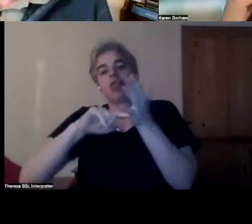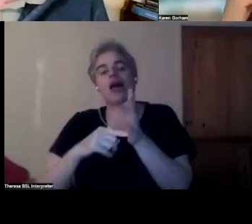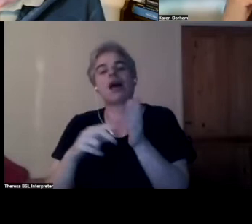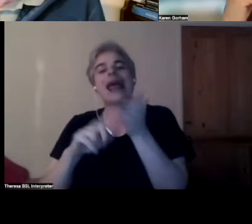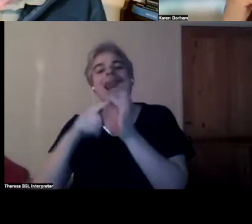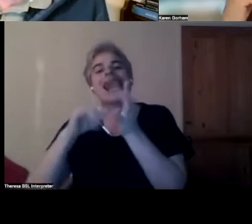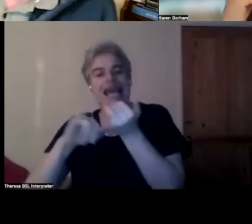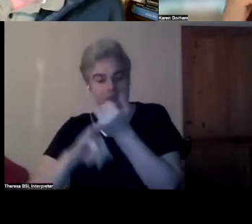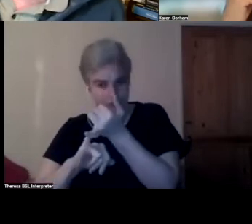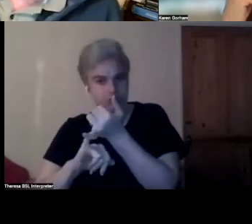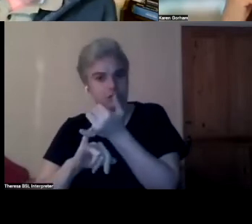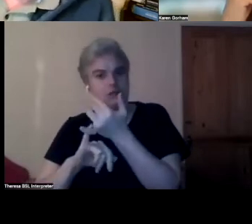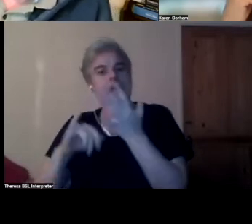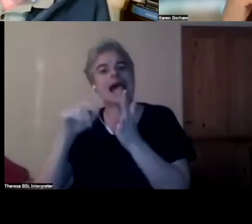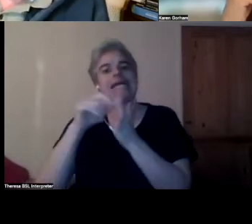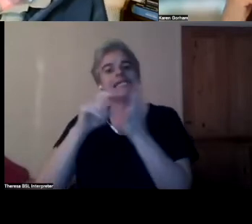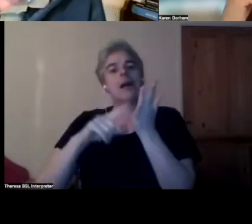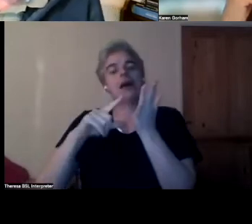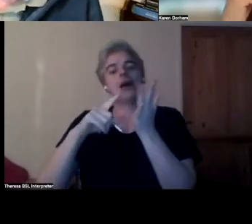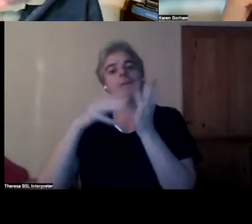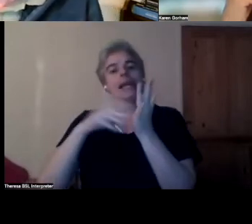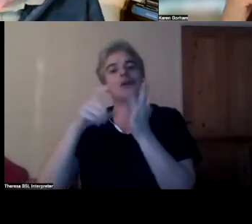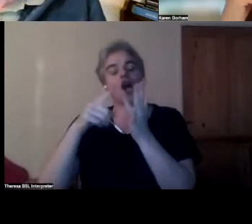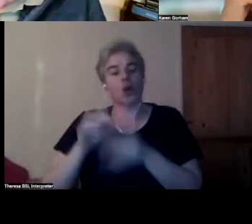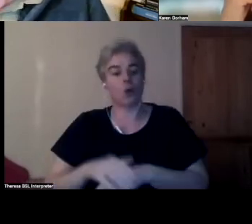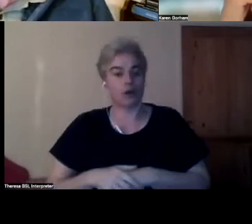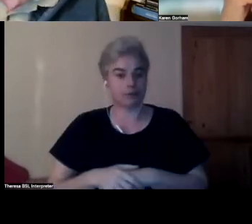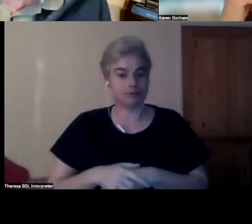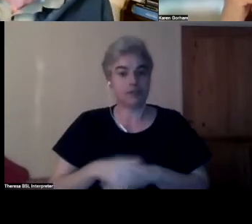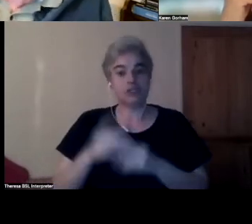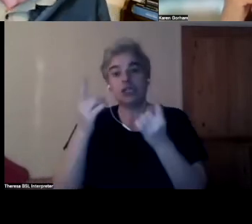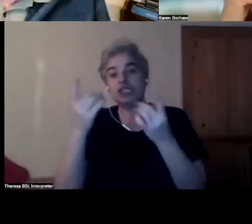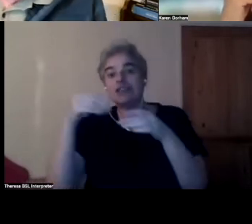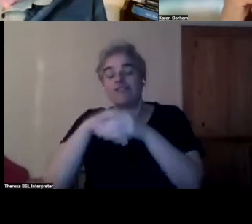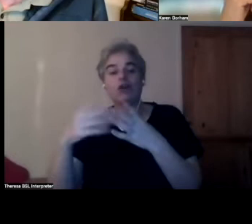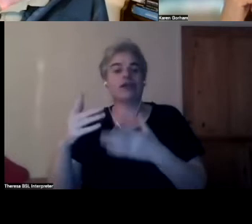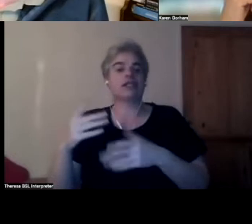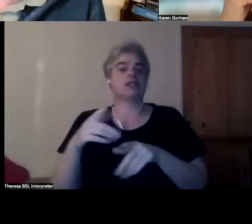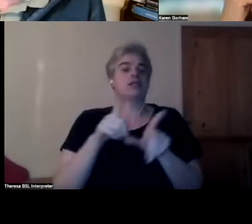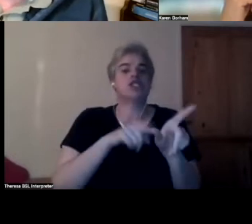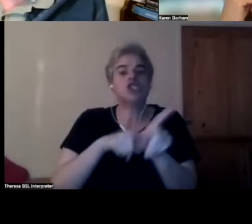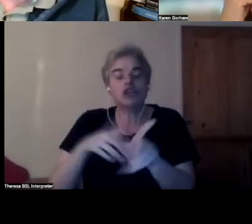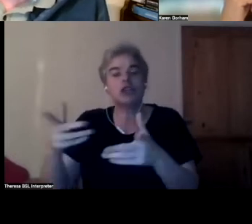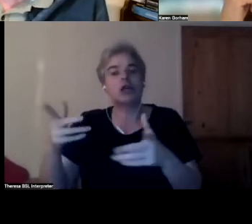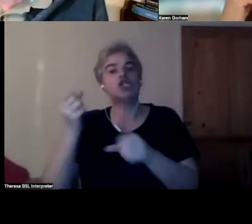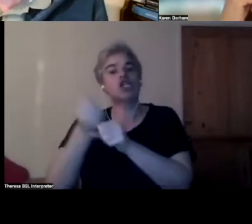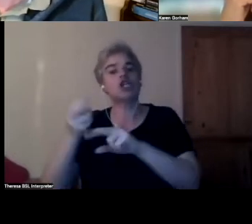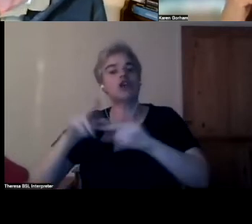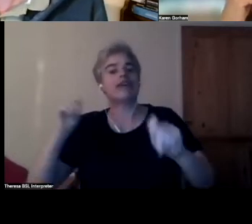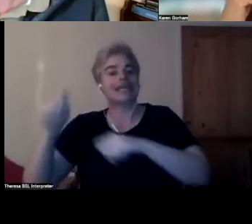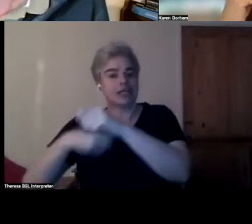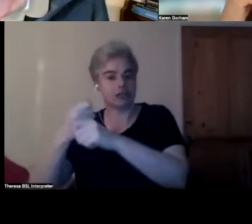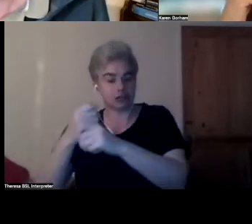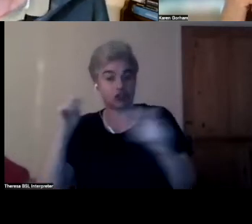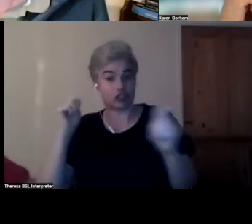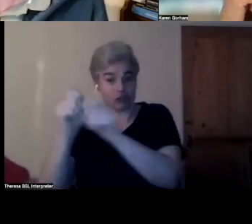aimed at nurturing women's ministry in the church. So things like the Junior Network, the Church of England's Transformation Workstream, and others,